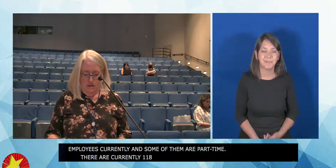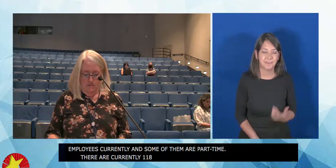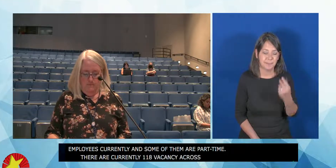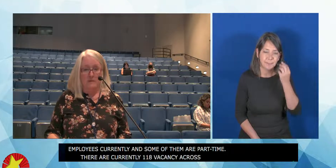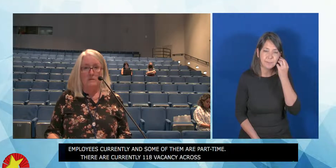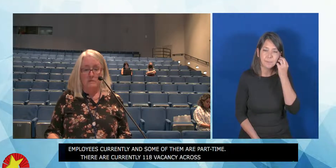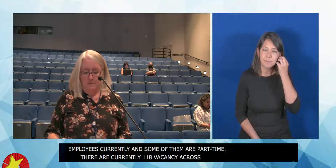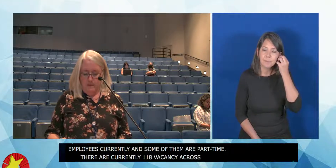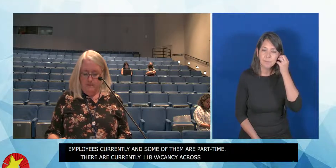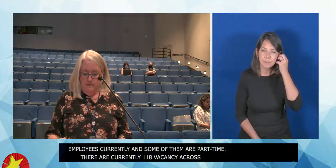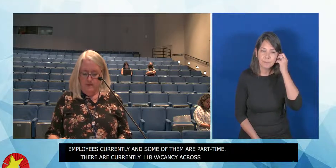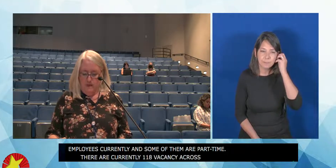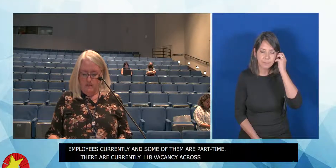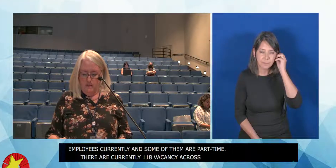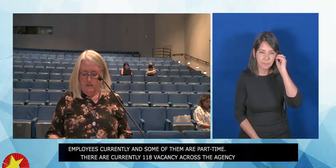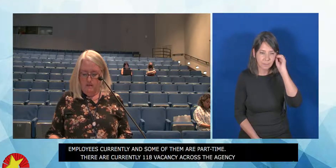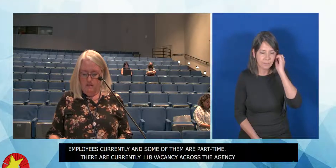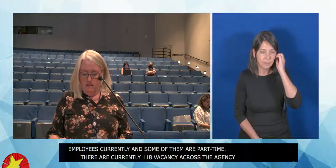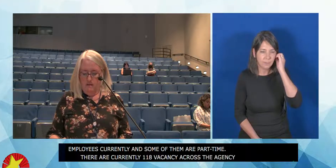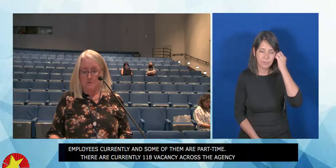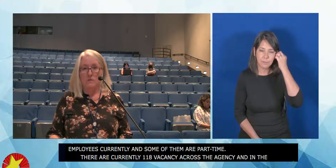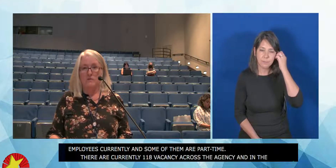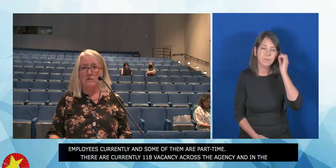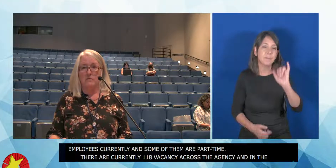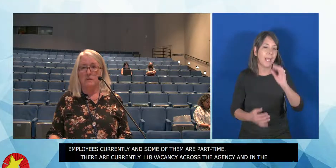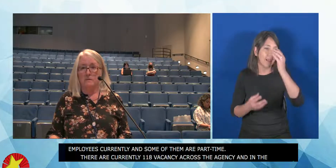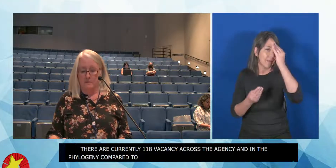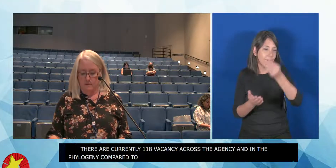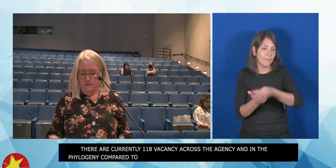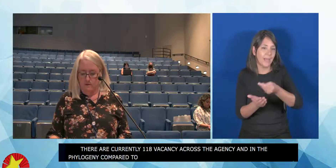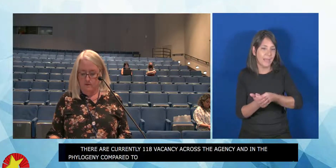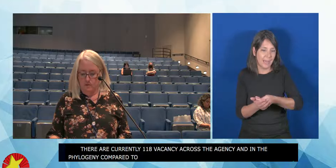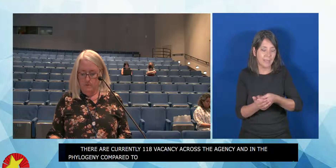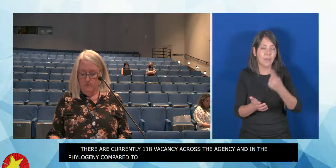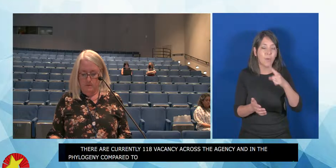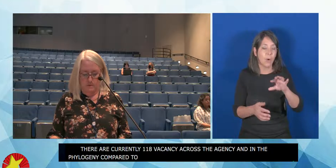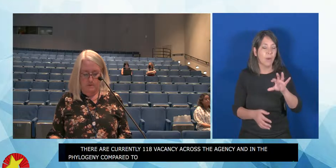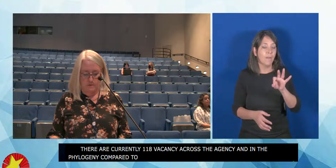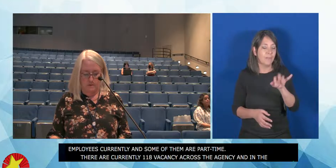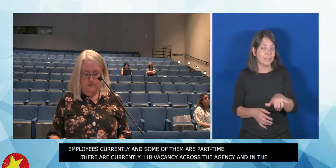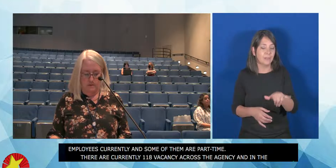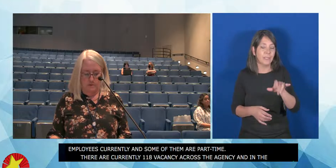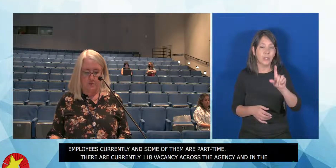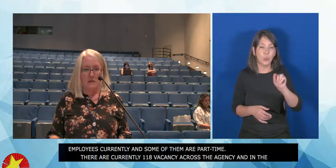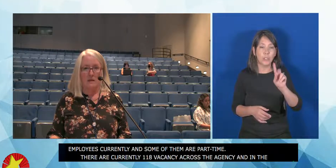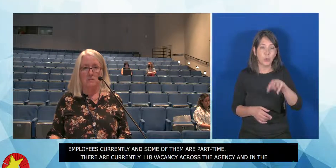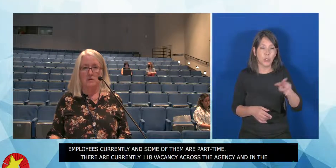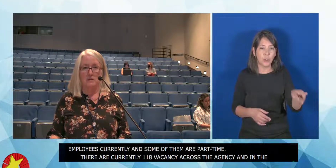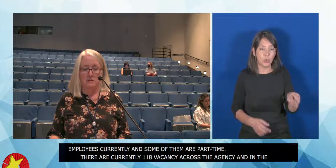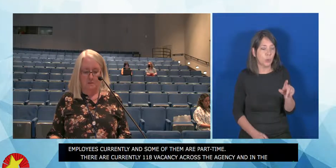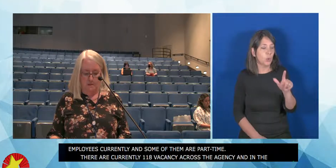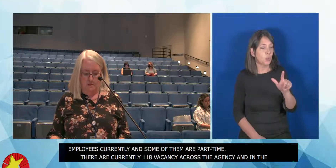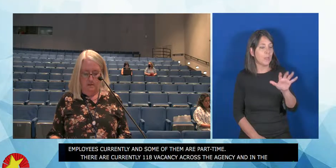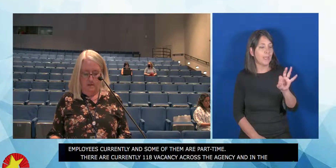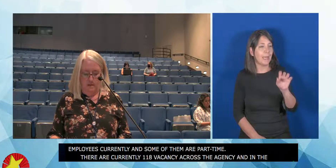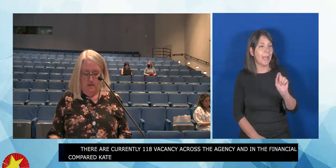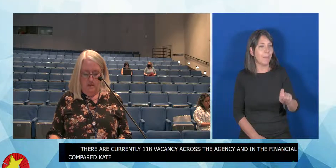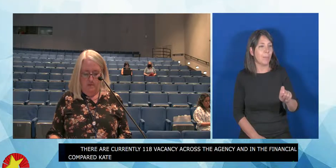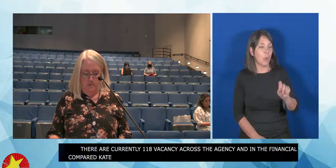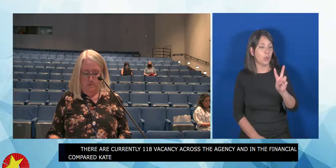In the financial comparative data, the collected revenue for budget fiscal year 2022 is $29.2